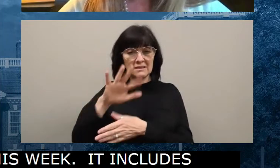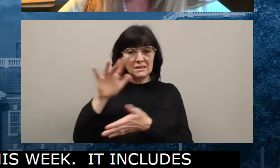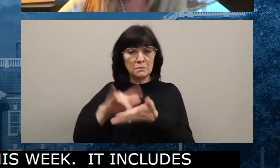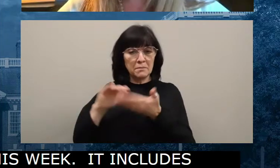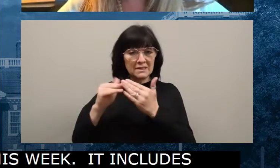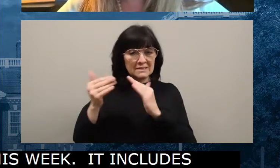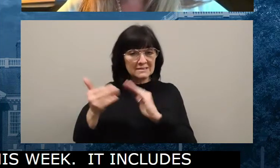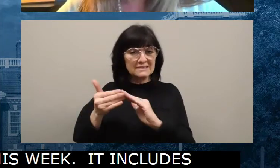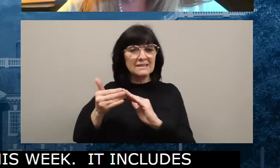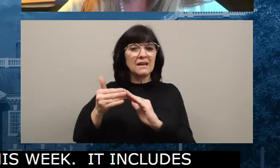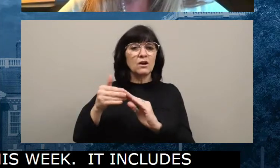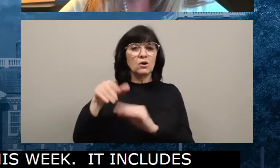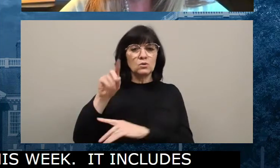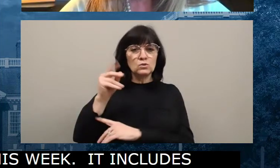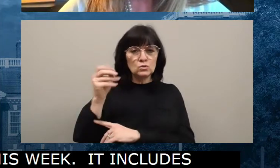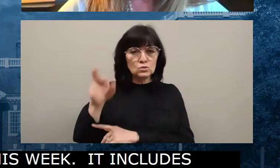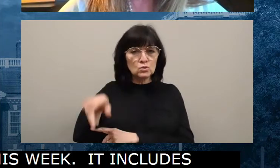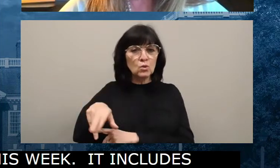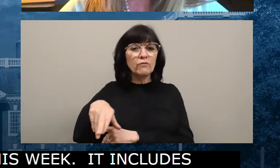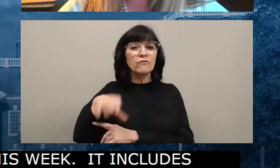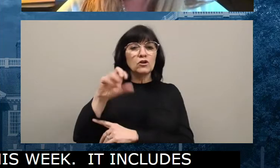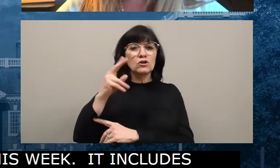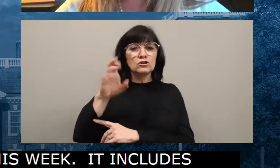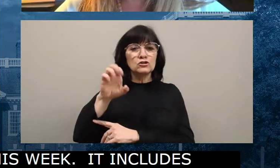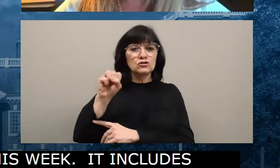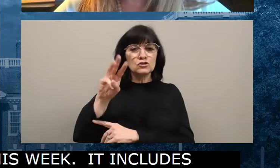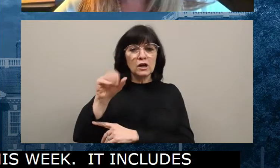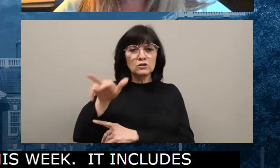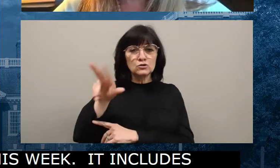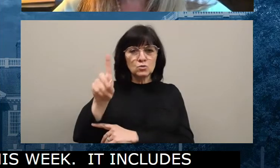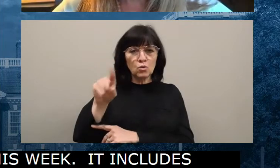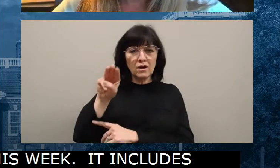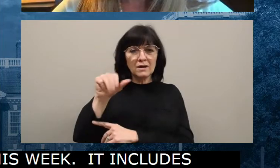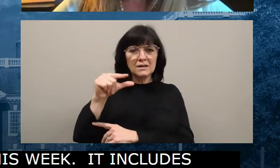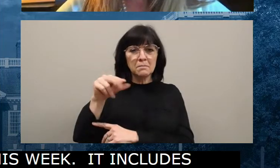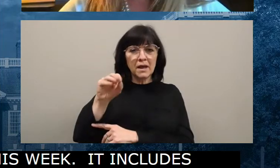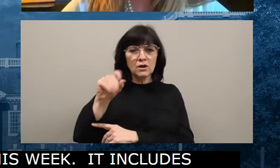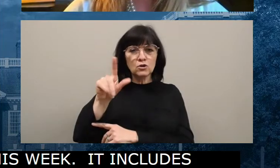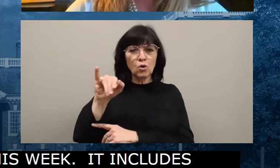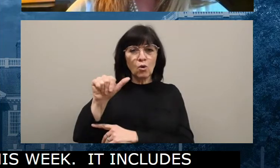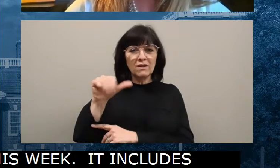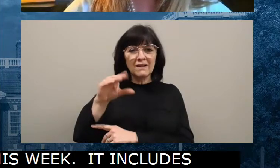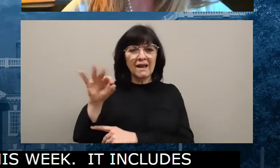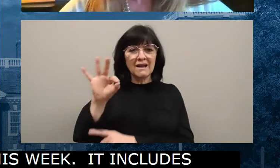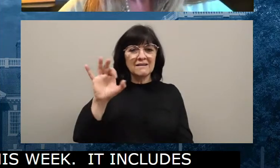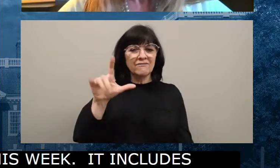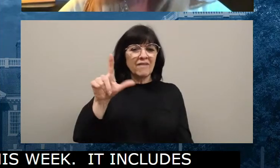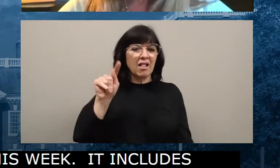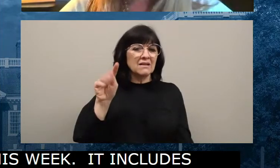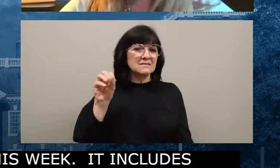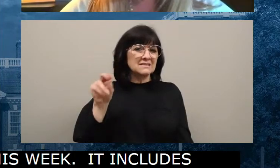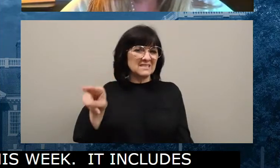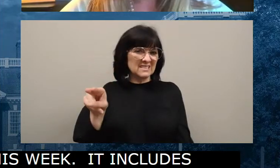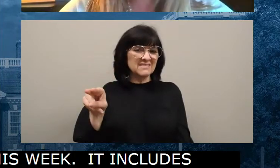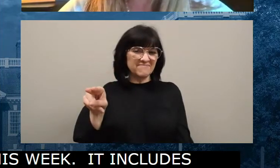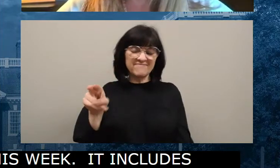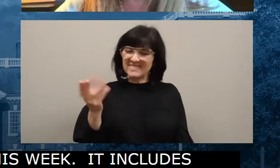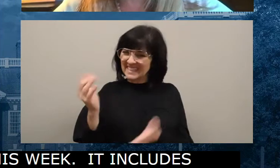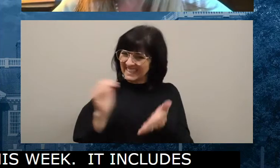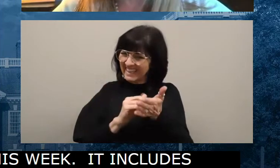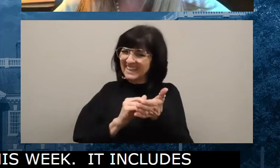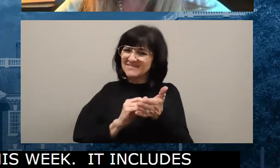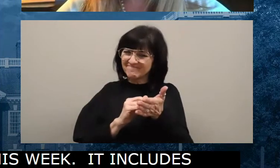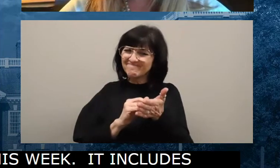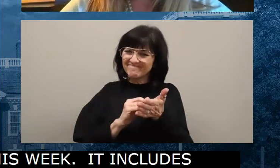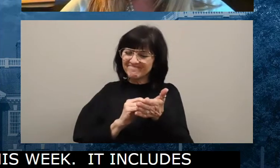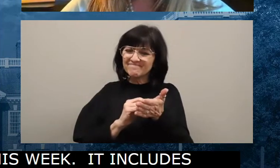Dover, Camden, Wyoming, Magnolia, and Felton. So again, we're